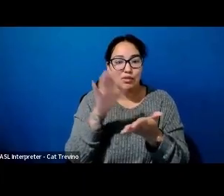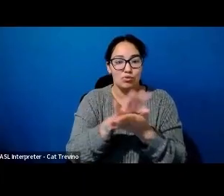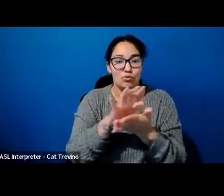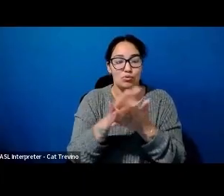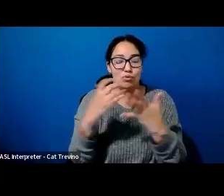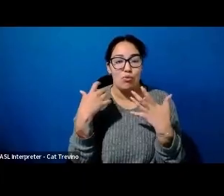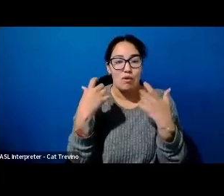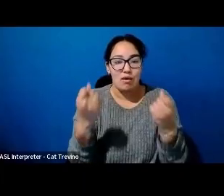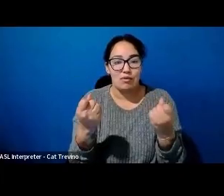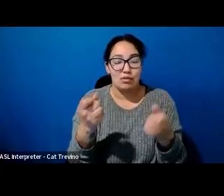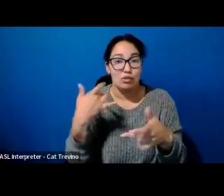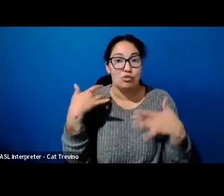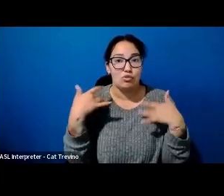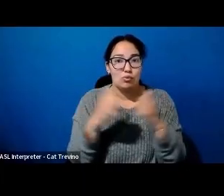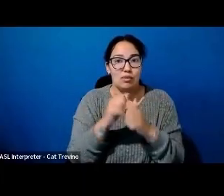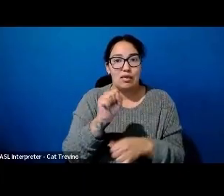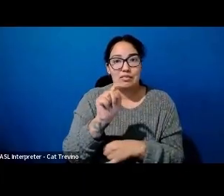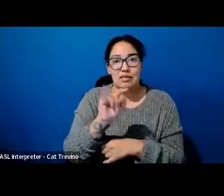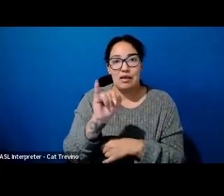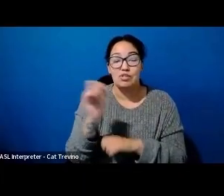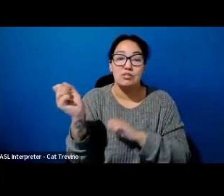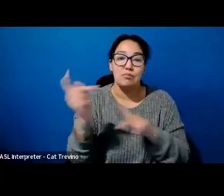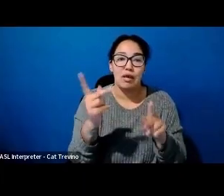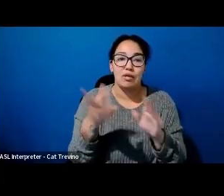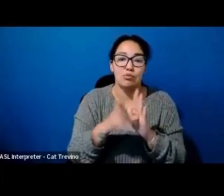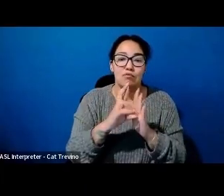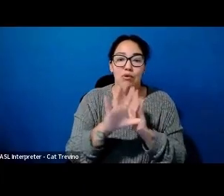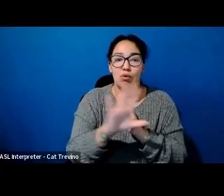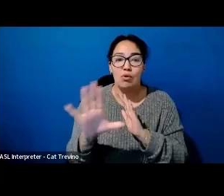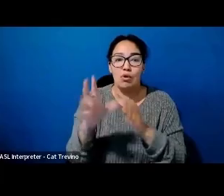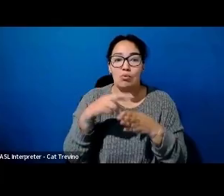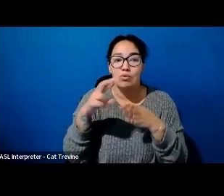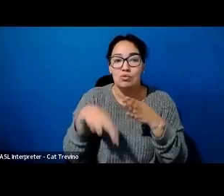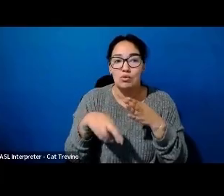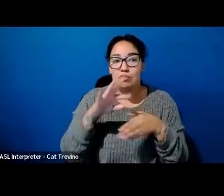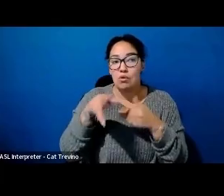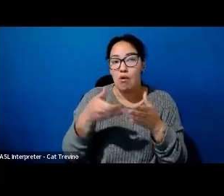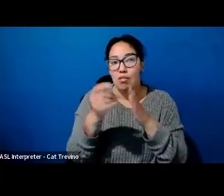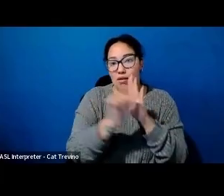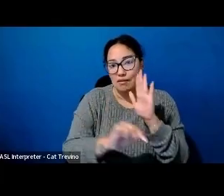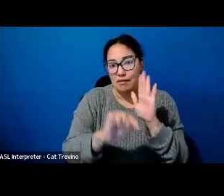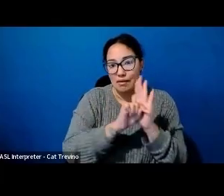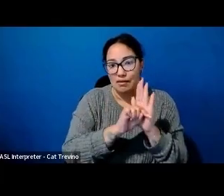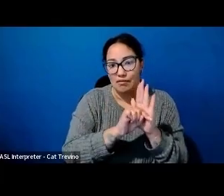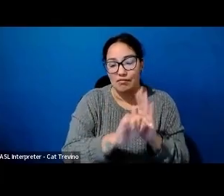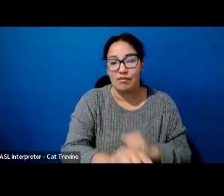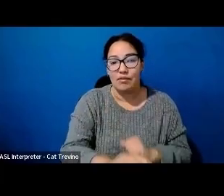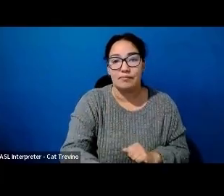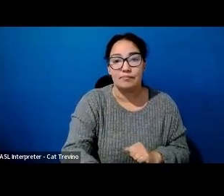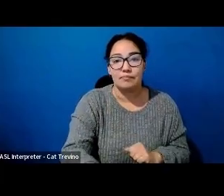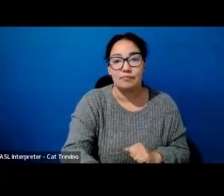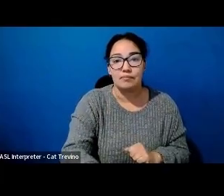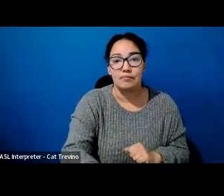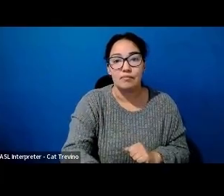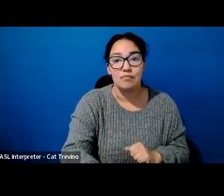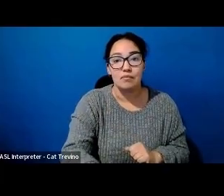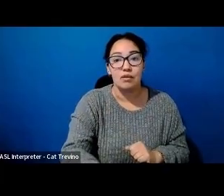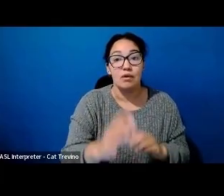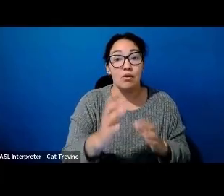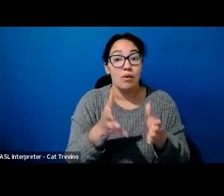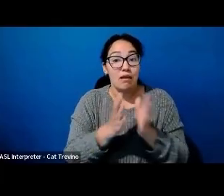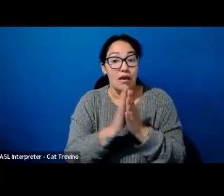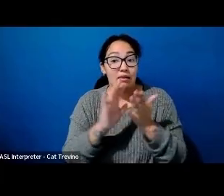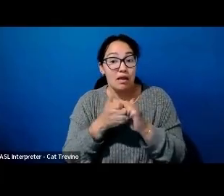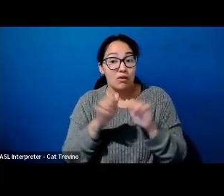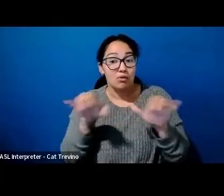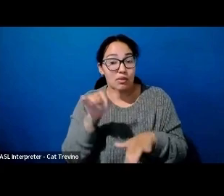for STIs. Today, she's back to review her results, all of which are negative. When asked how she's doing this week, she